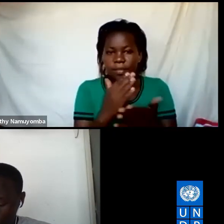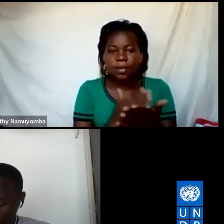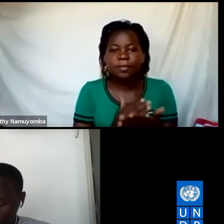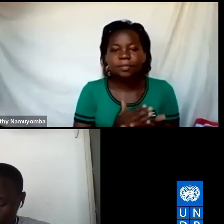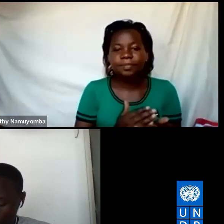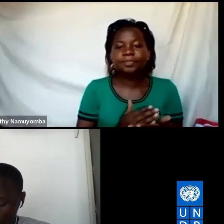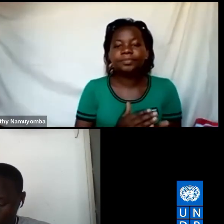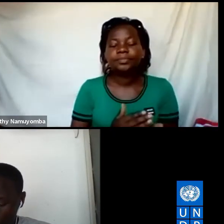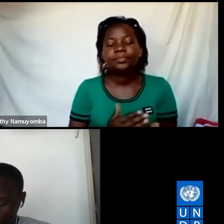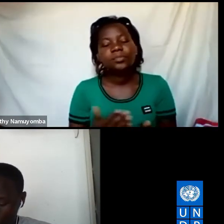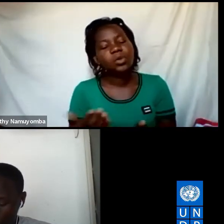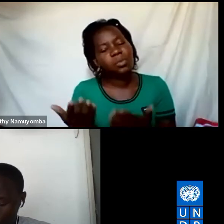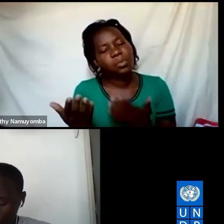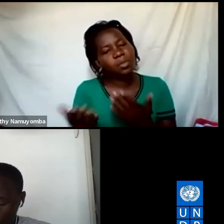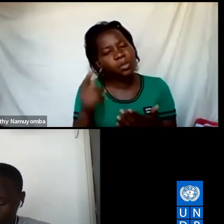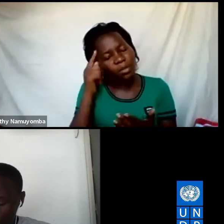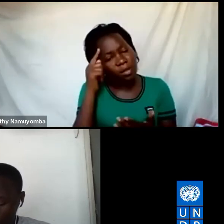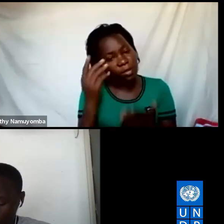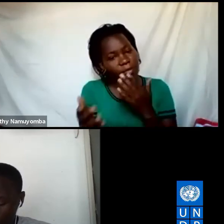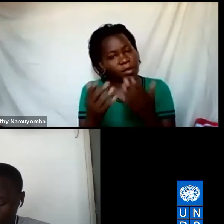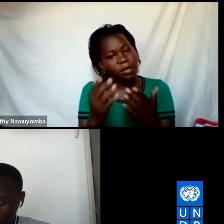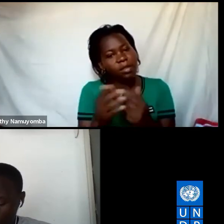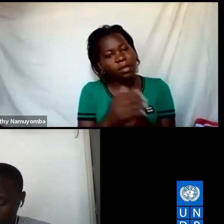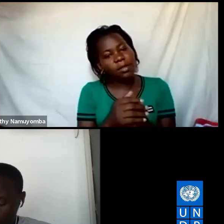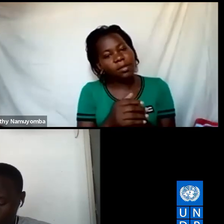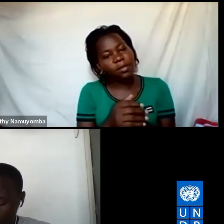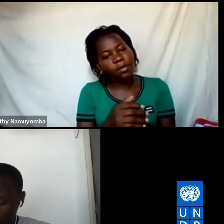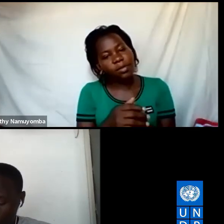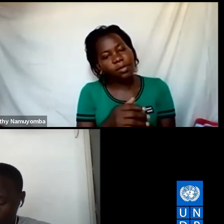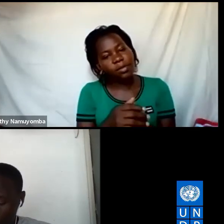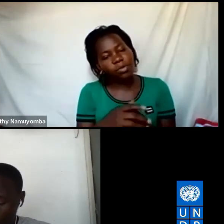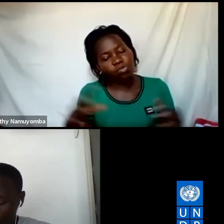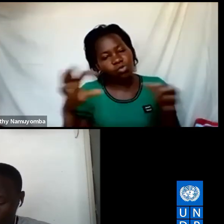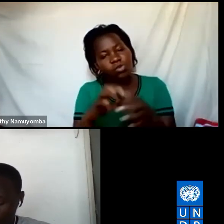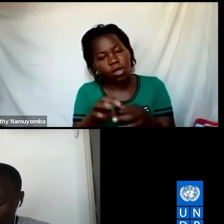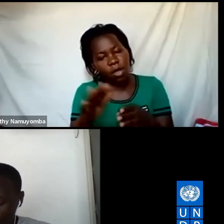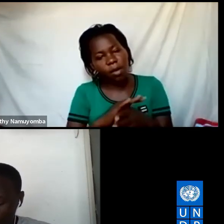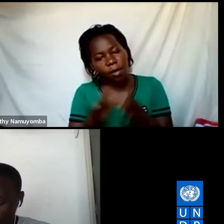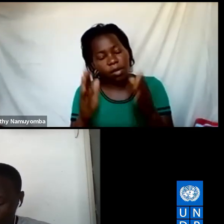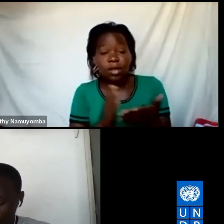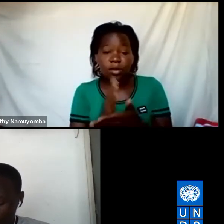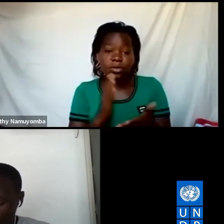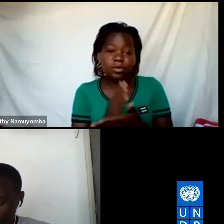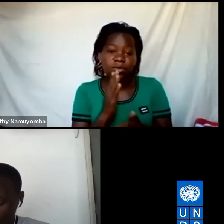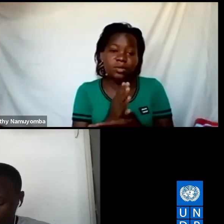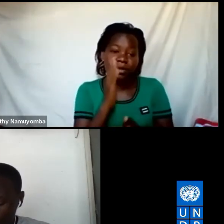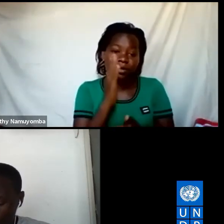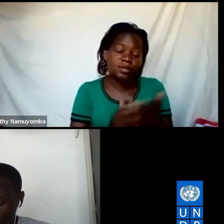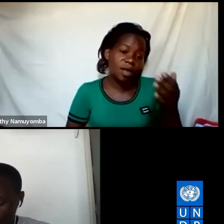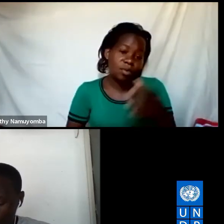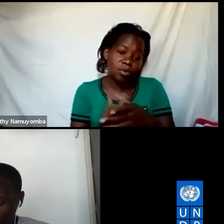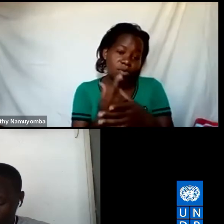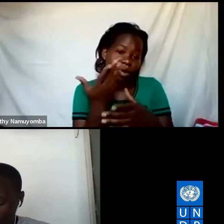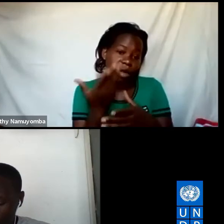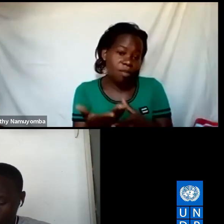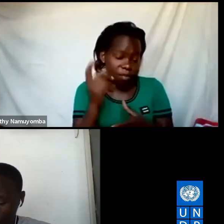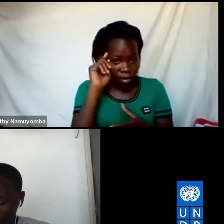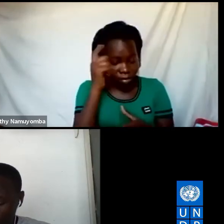go into, for example, manufacturing. Yes, there are incentives that are offered by government. These